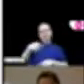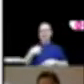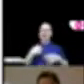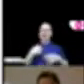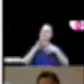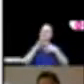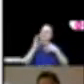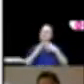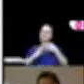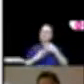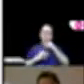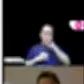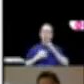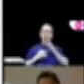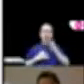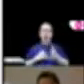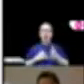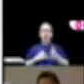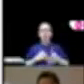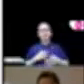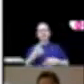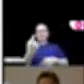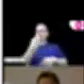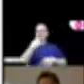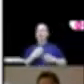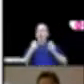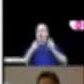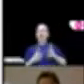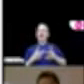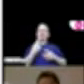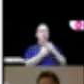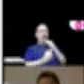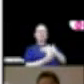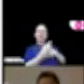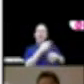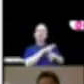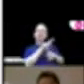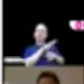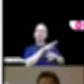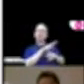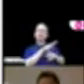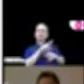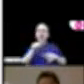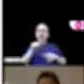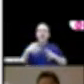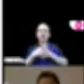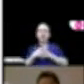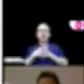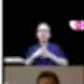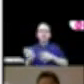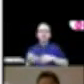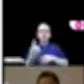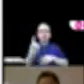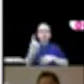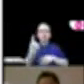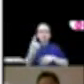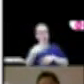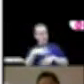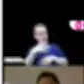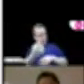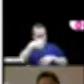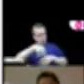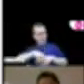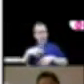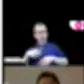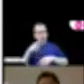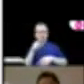symptoms, you can't go, then they will tell you that, okay, you need to isolate for 2 weeks. The next week, you need to come here. We want to see you.